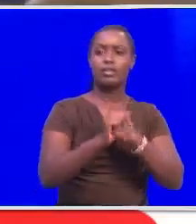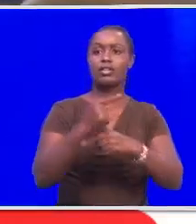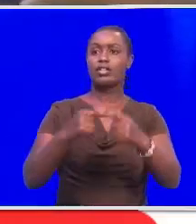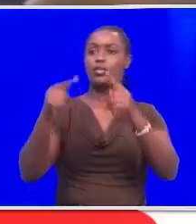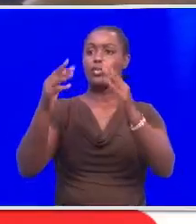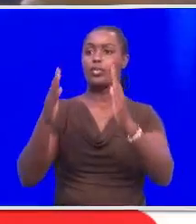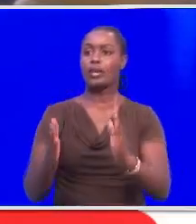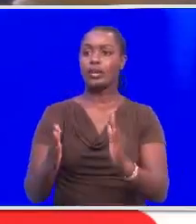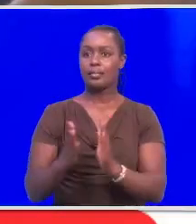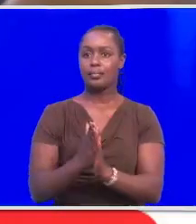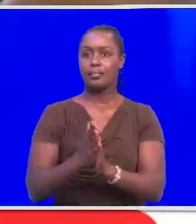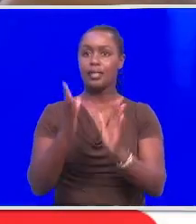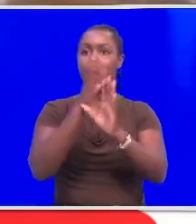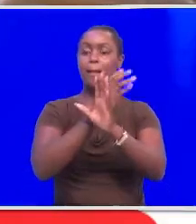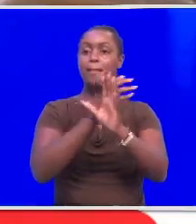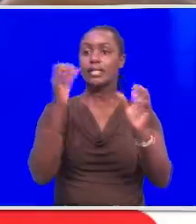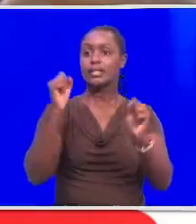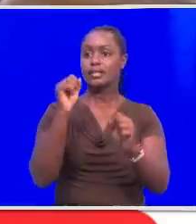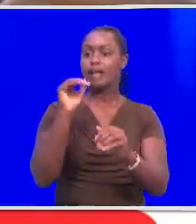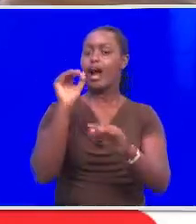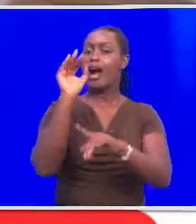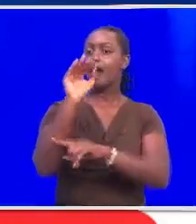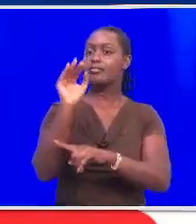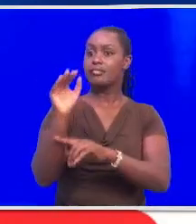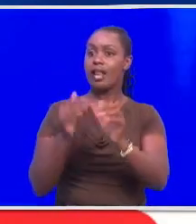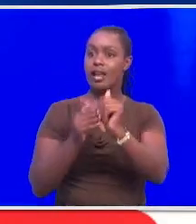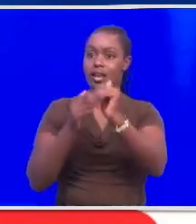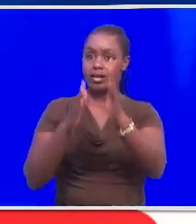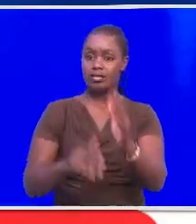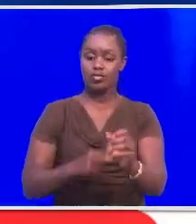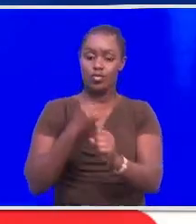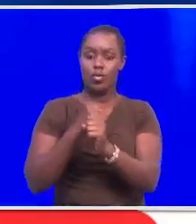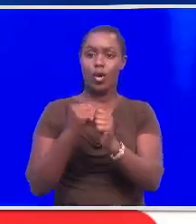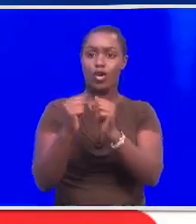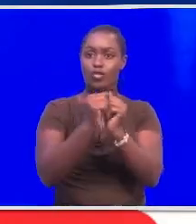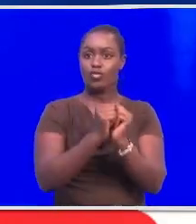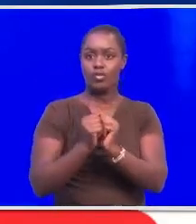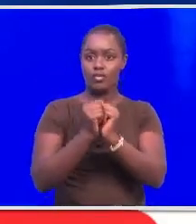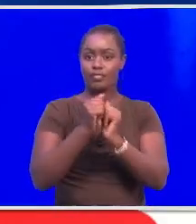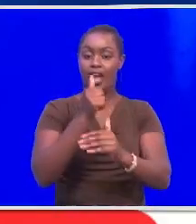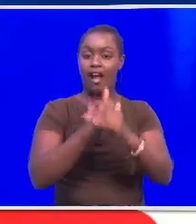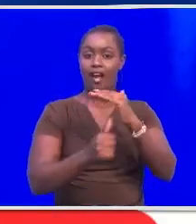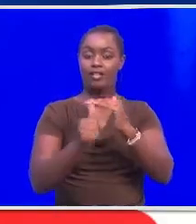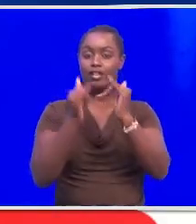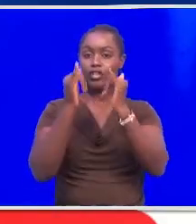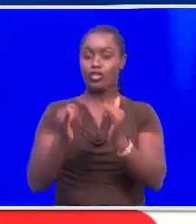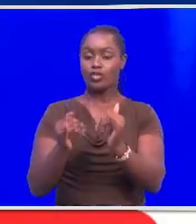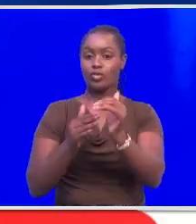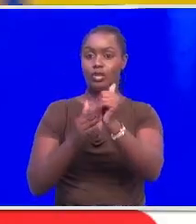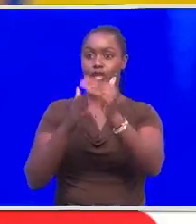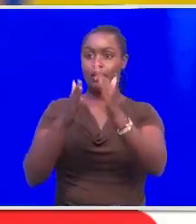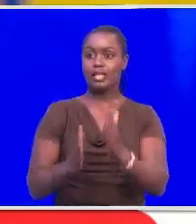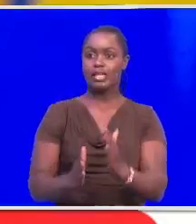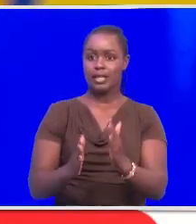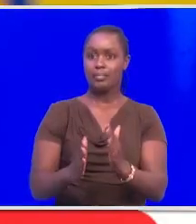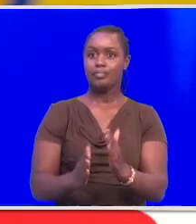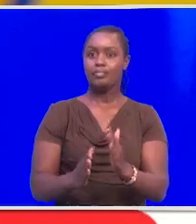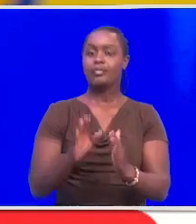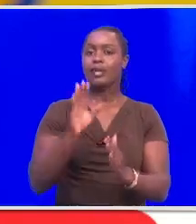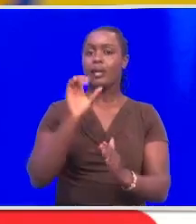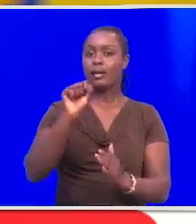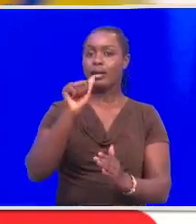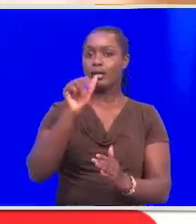President Ruto urged the AIPCA leaders to work together under its new head, presiding Archbishop